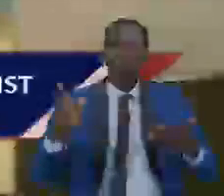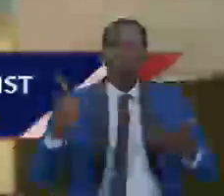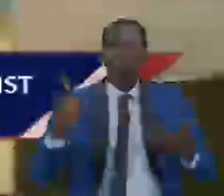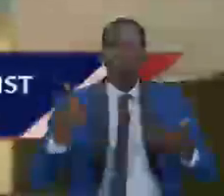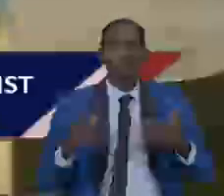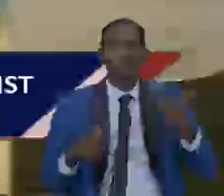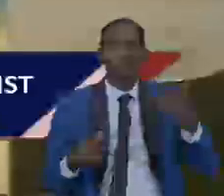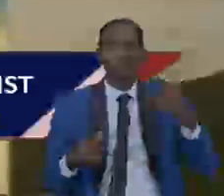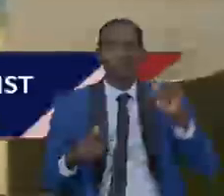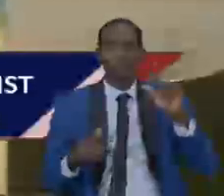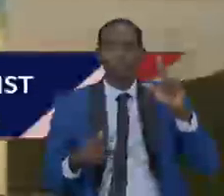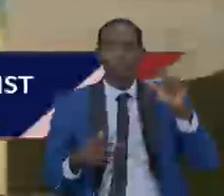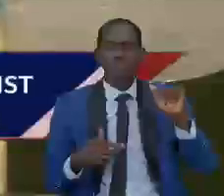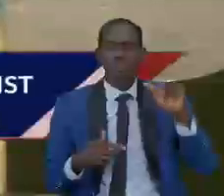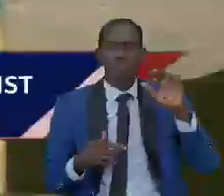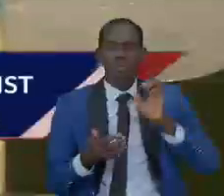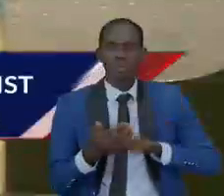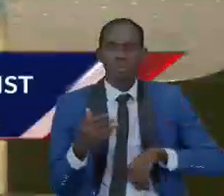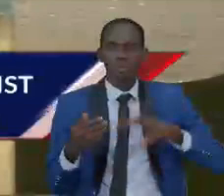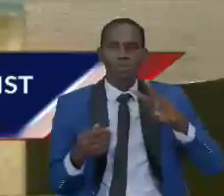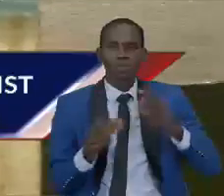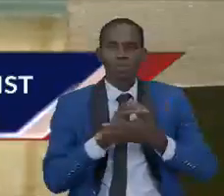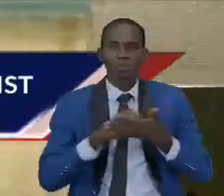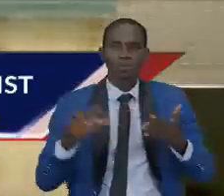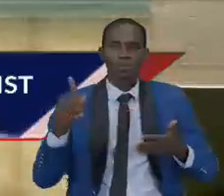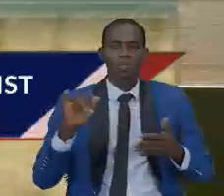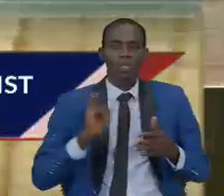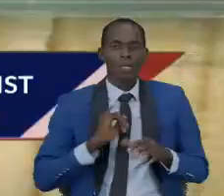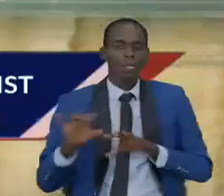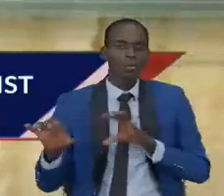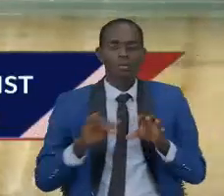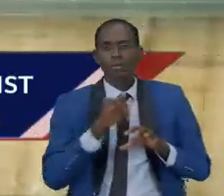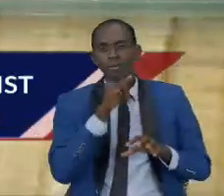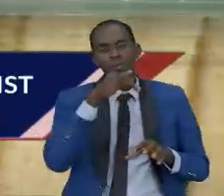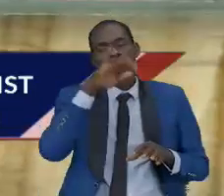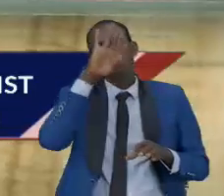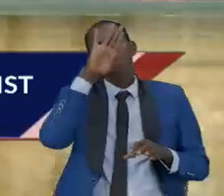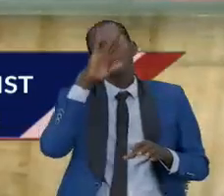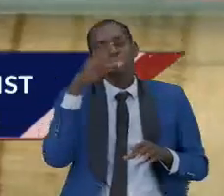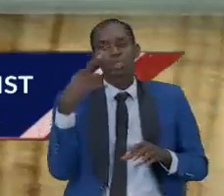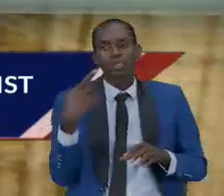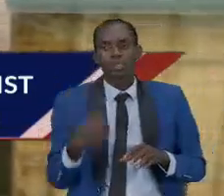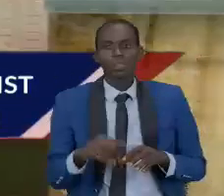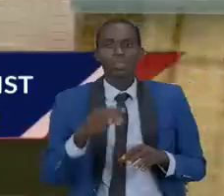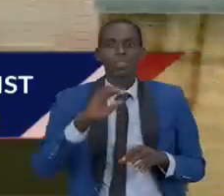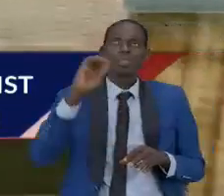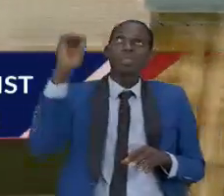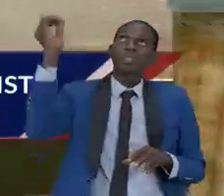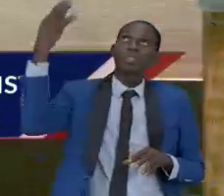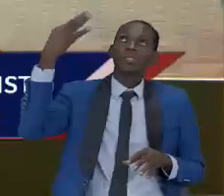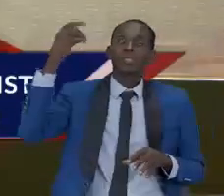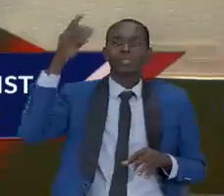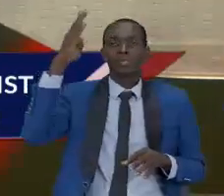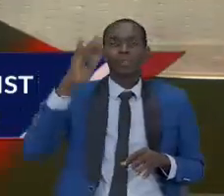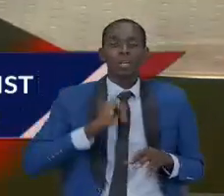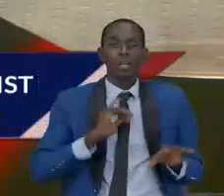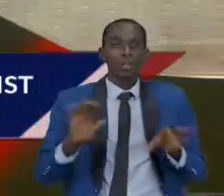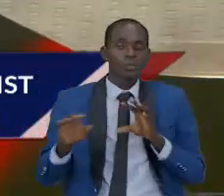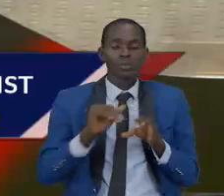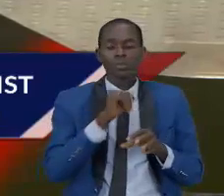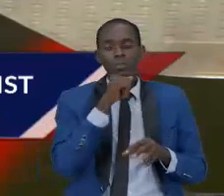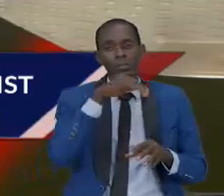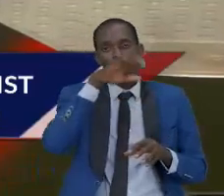I do not frustrate the grace of God I do not frustrate the grace